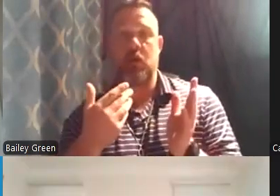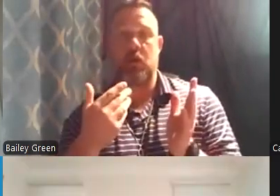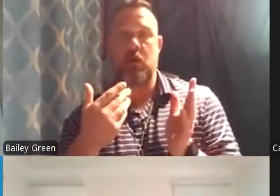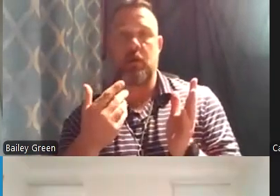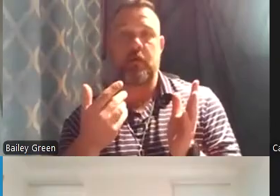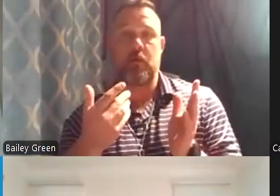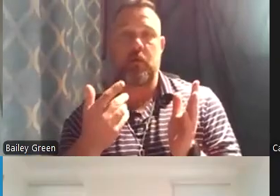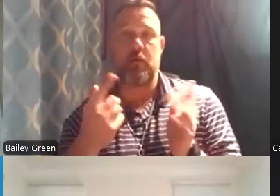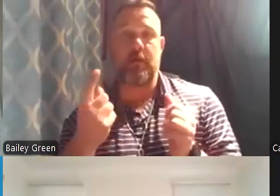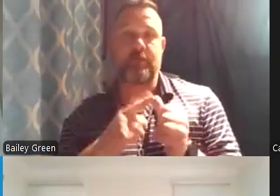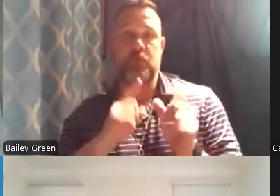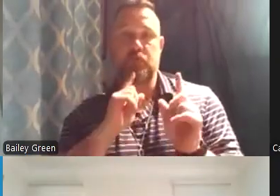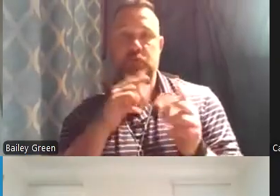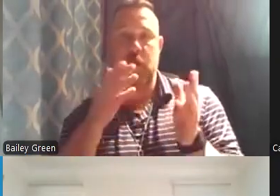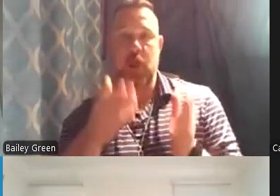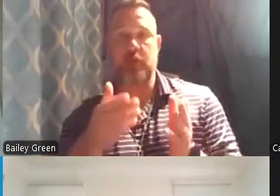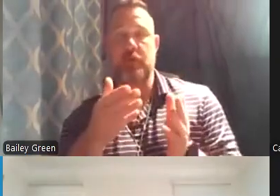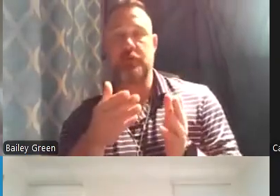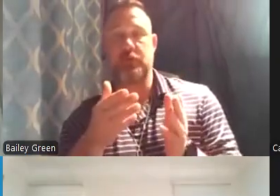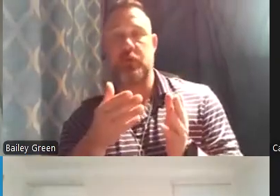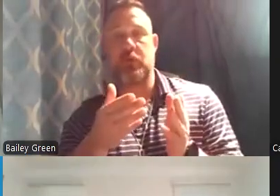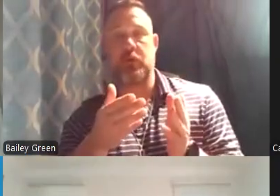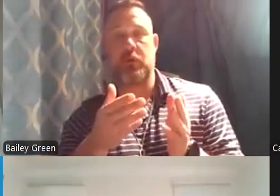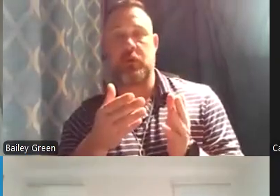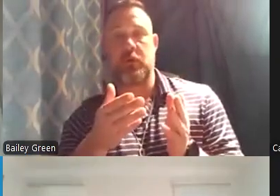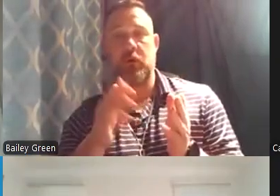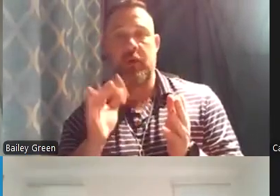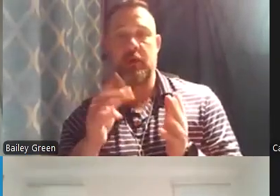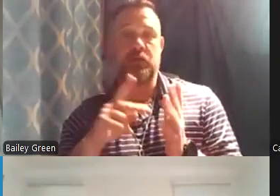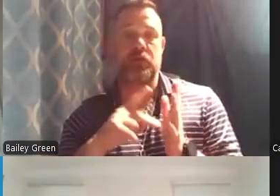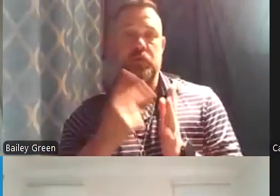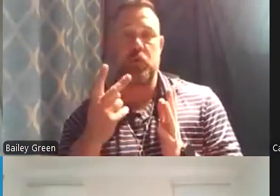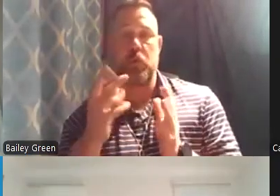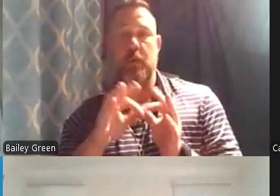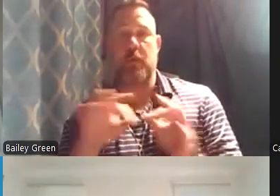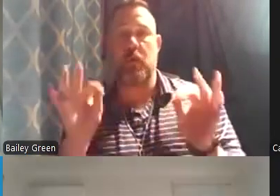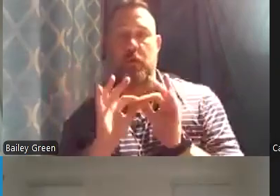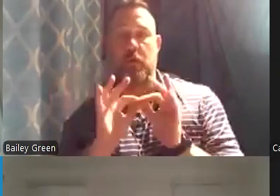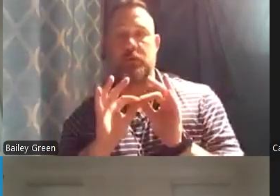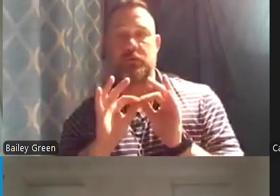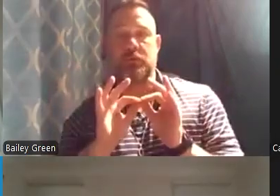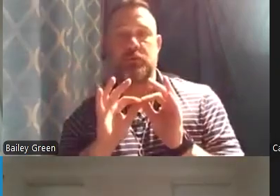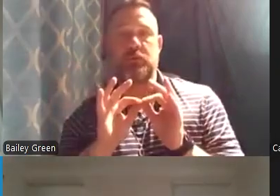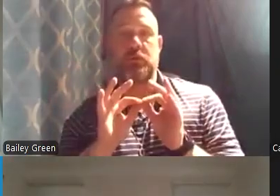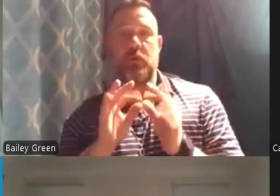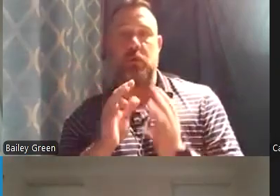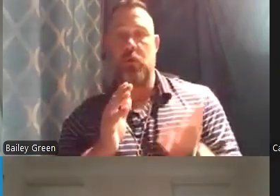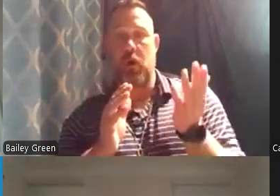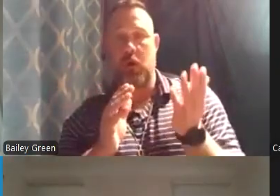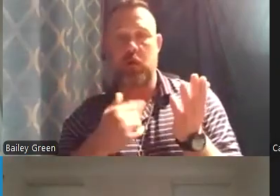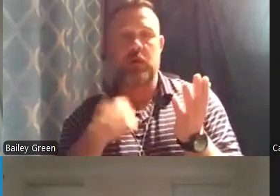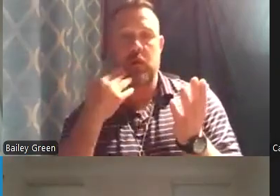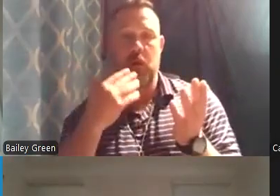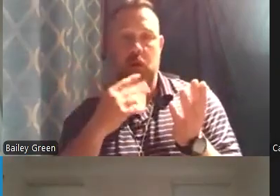responders. So I think that this is of dual importance. On the one hand, we know that